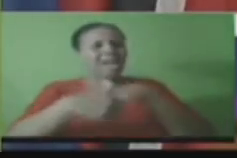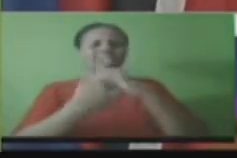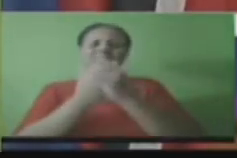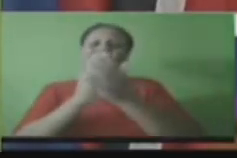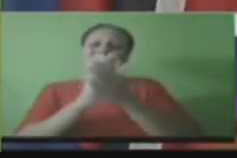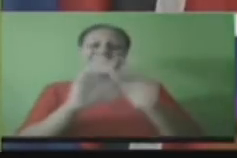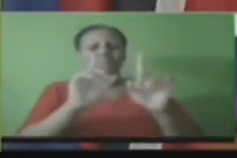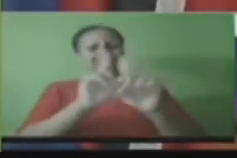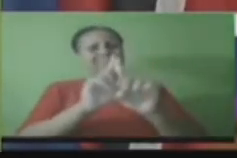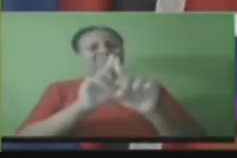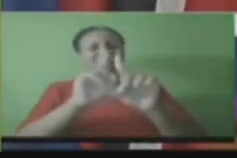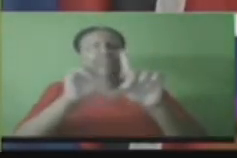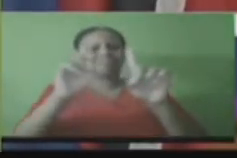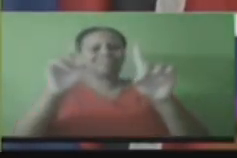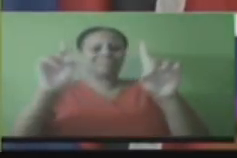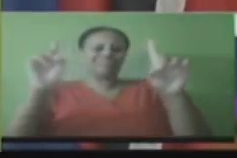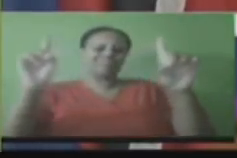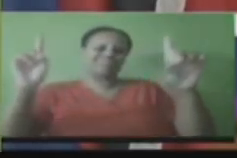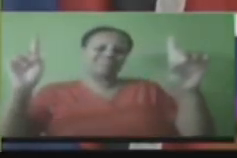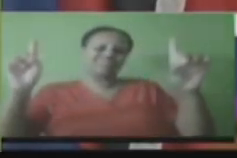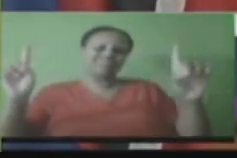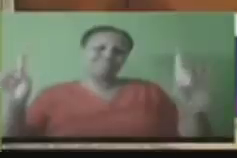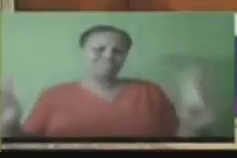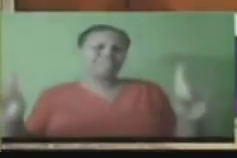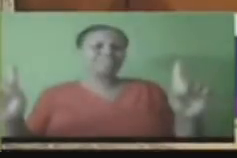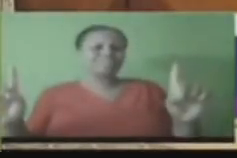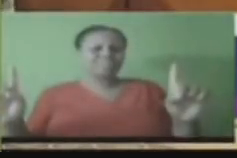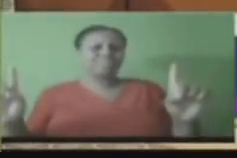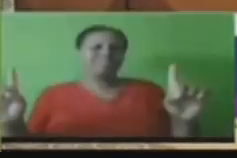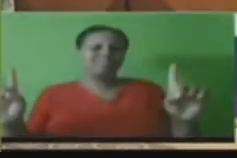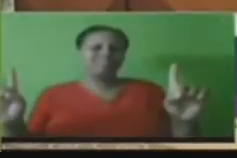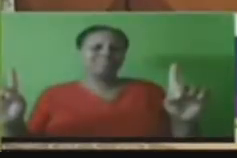watch your distance. Thank you.